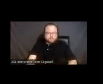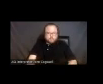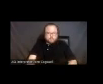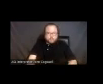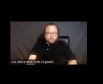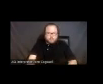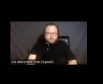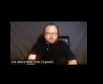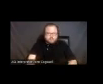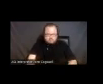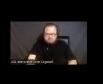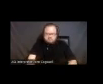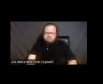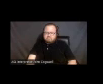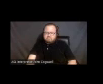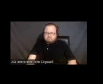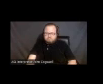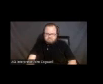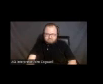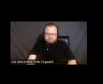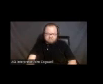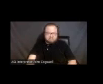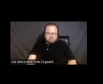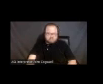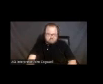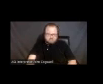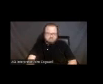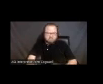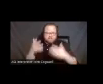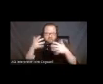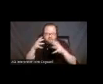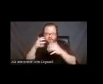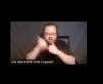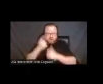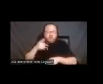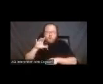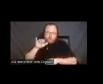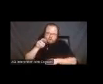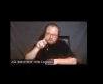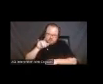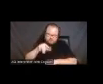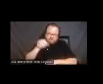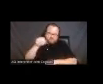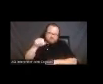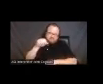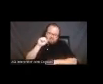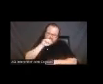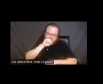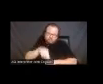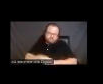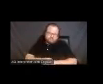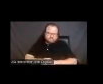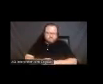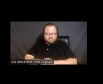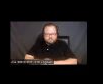Well, I think everybody's checked in with the icebreaker. Oh, yeah, Cindy. Awesome.